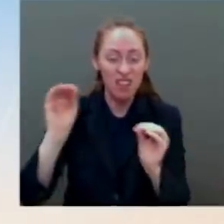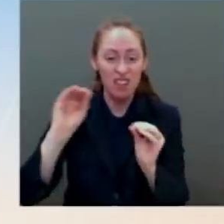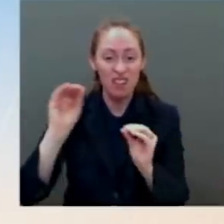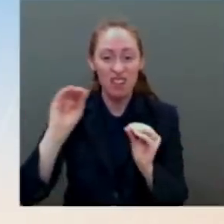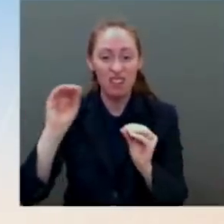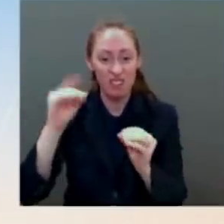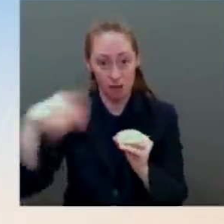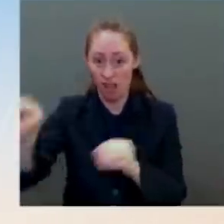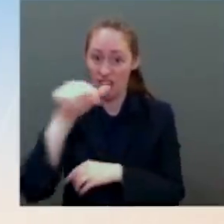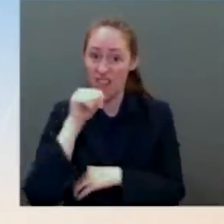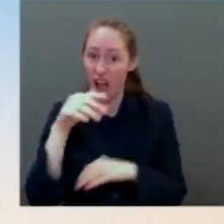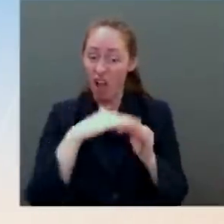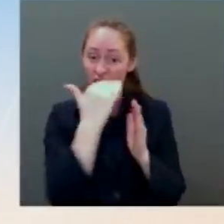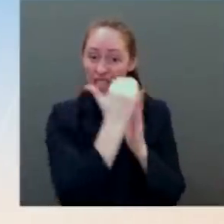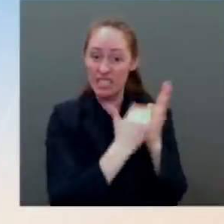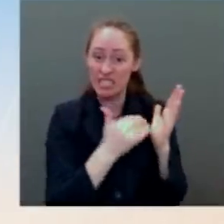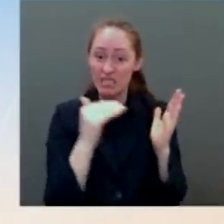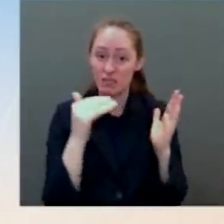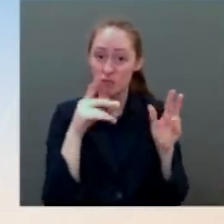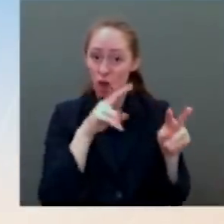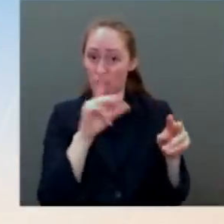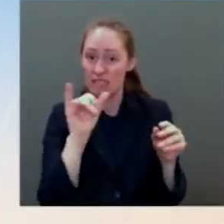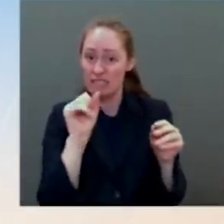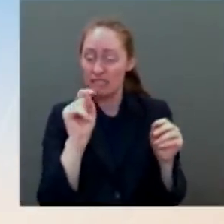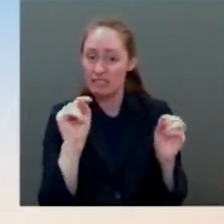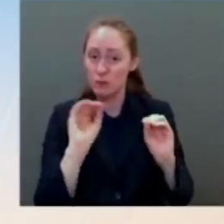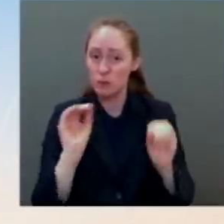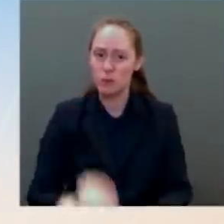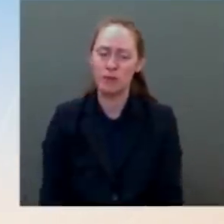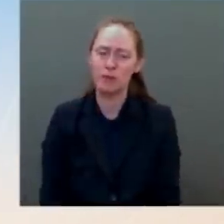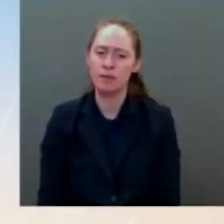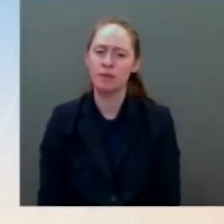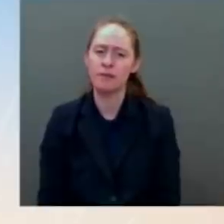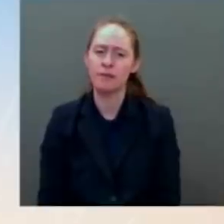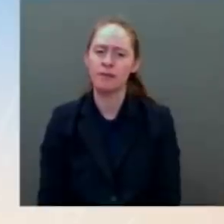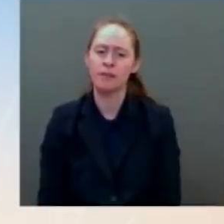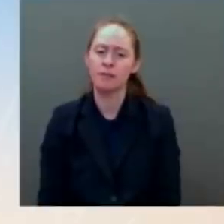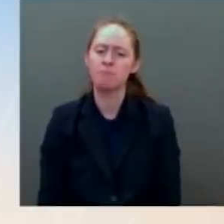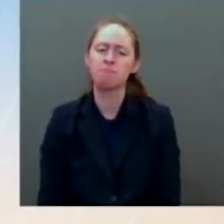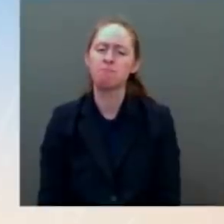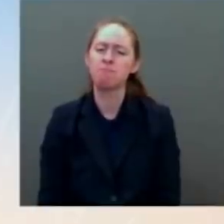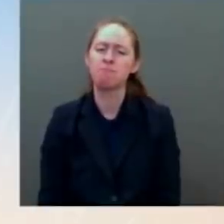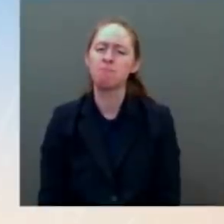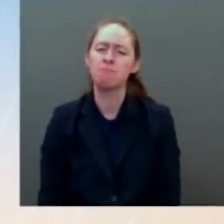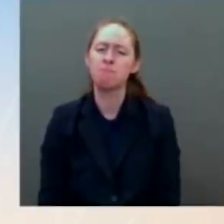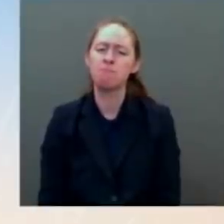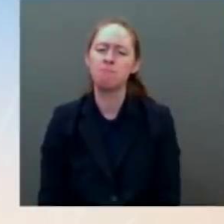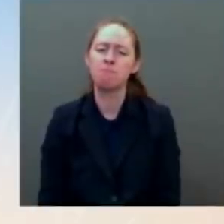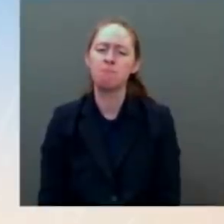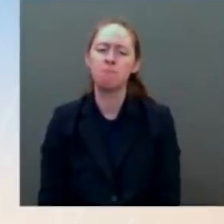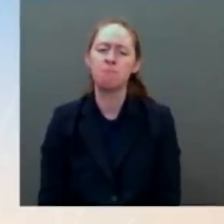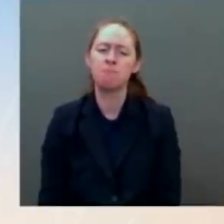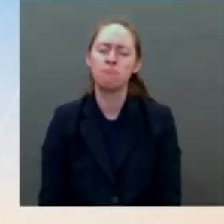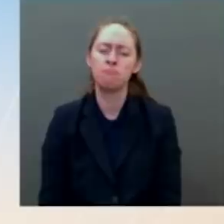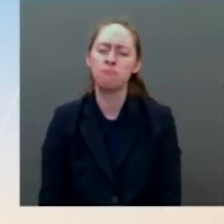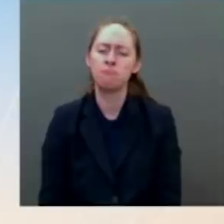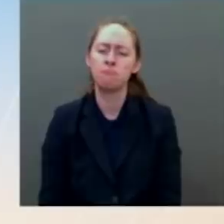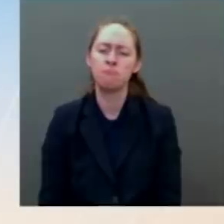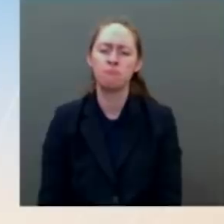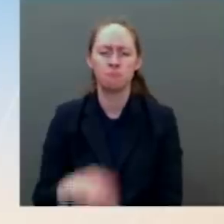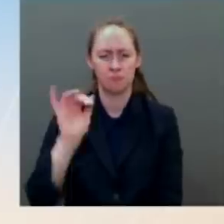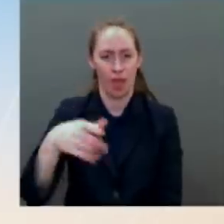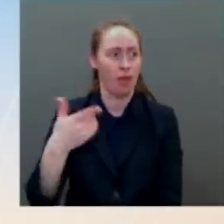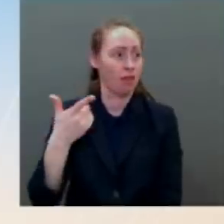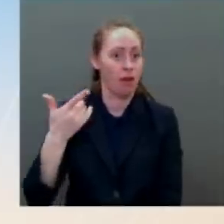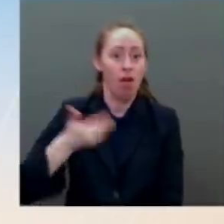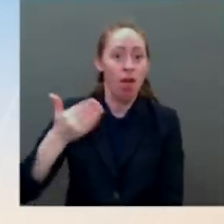southern border. They're very uncommon. We're talking about a few dozen annual encounters at most, and these encounters represent